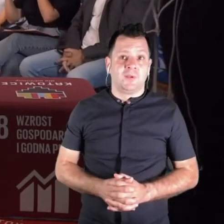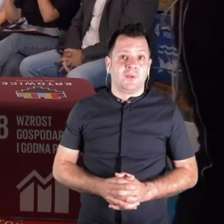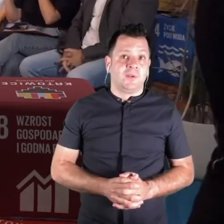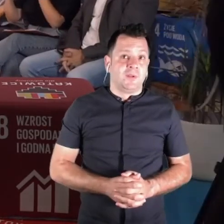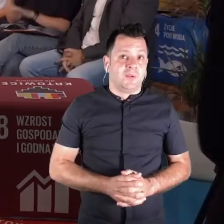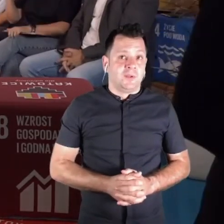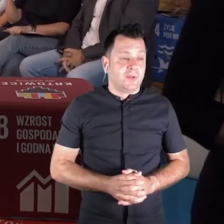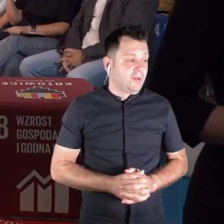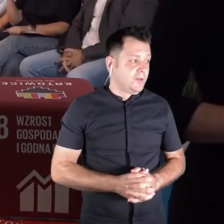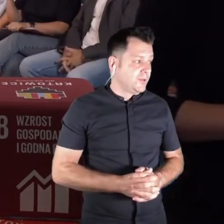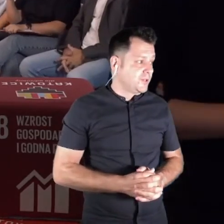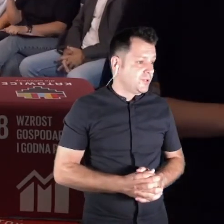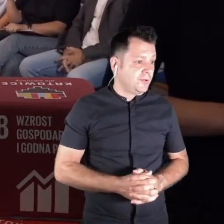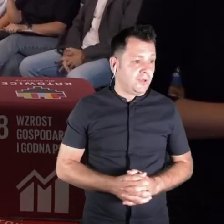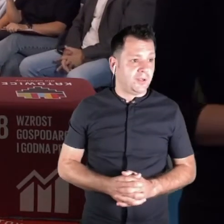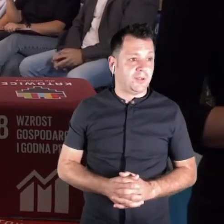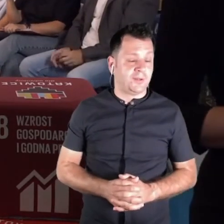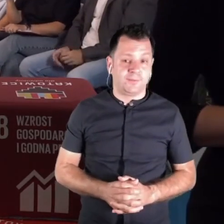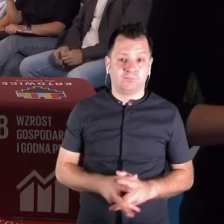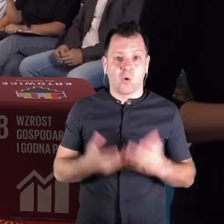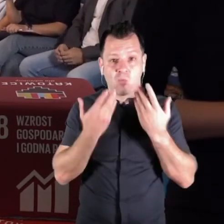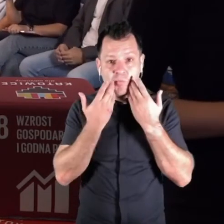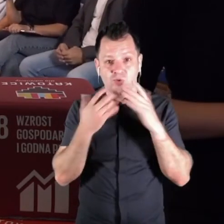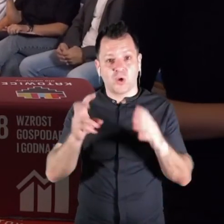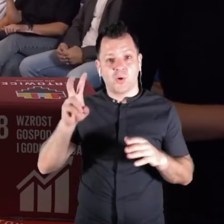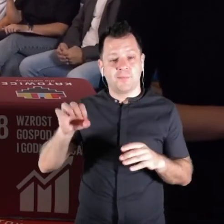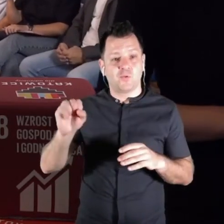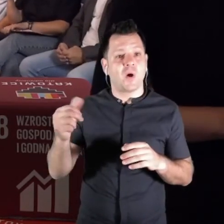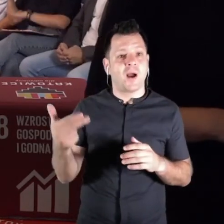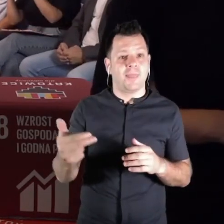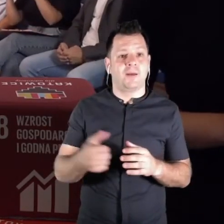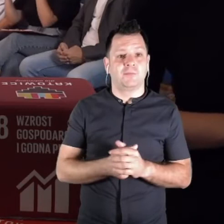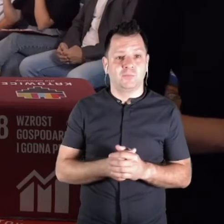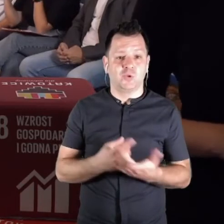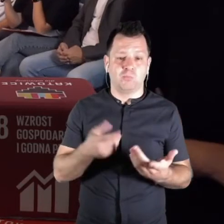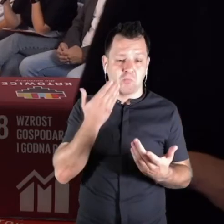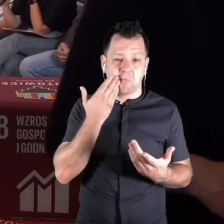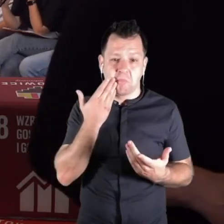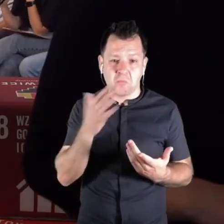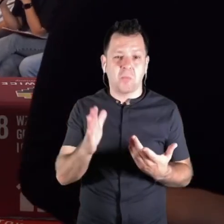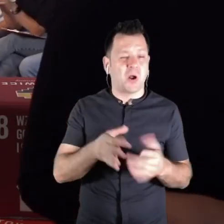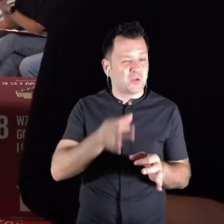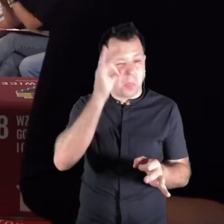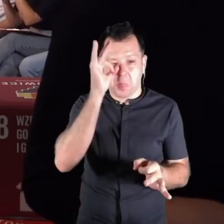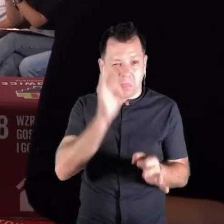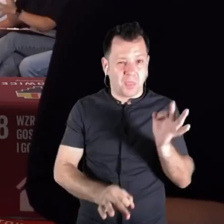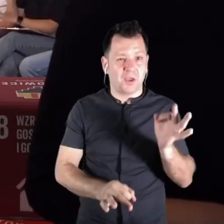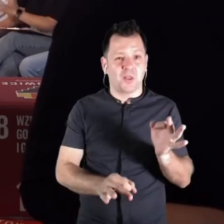Juan. It was very precise, and I think we all can imagine how the system works. So it was very